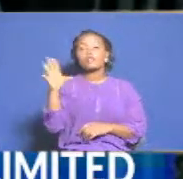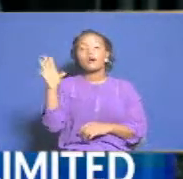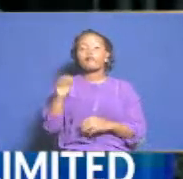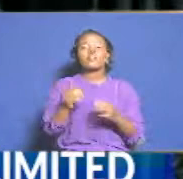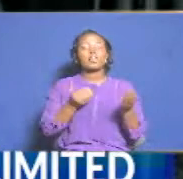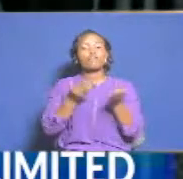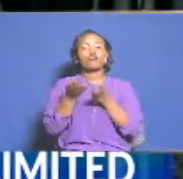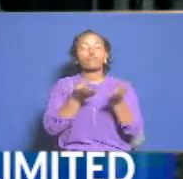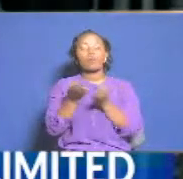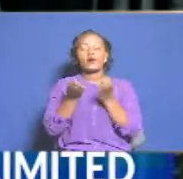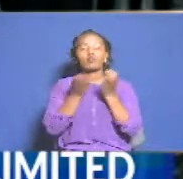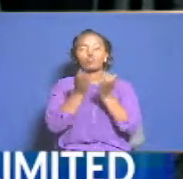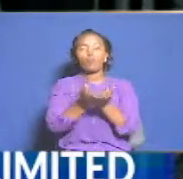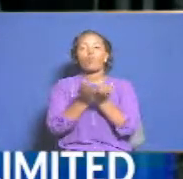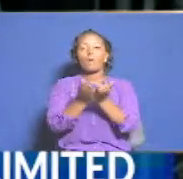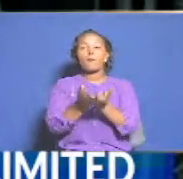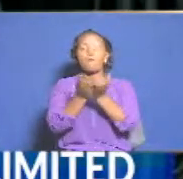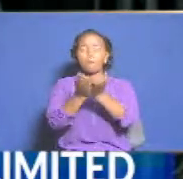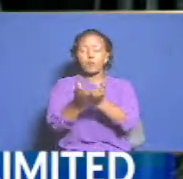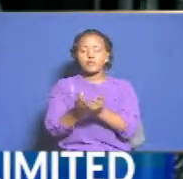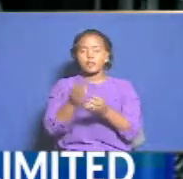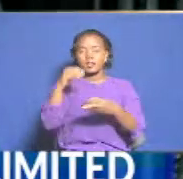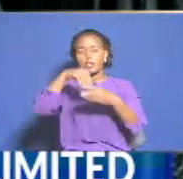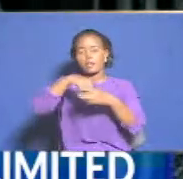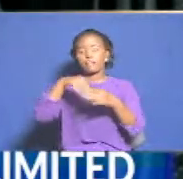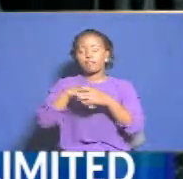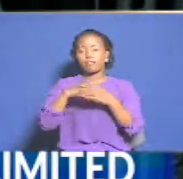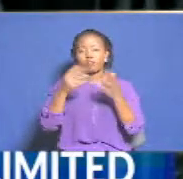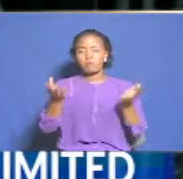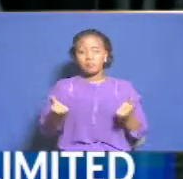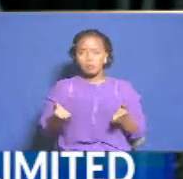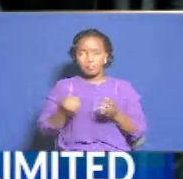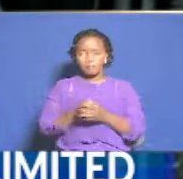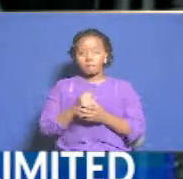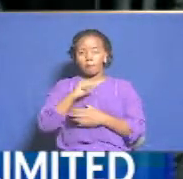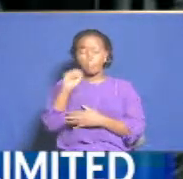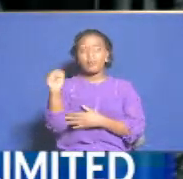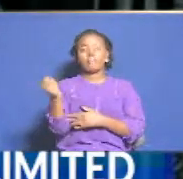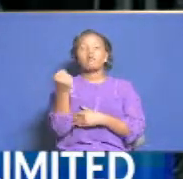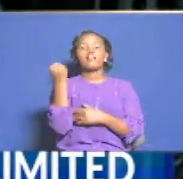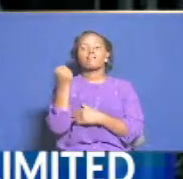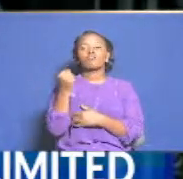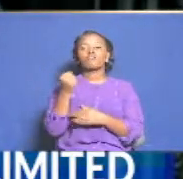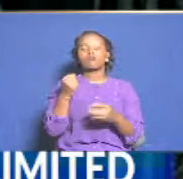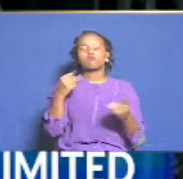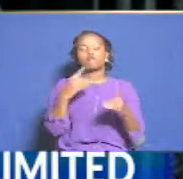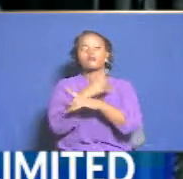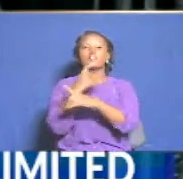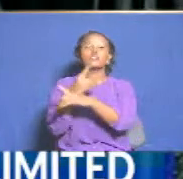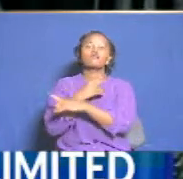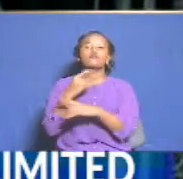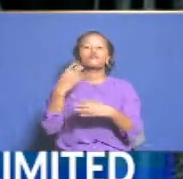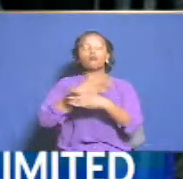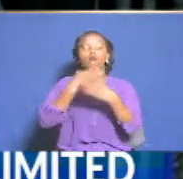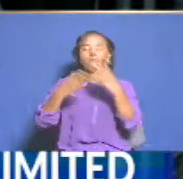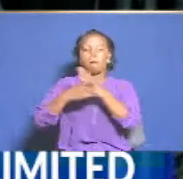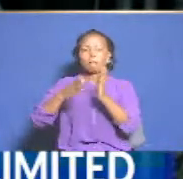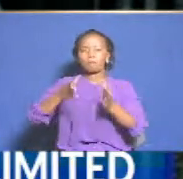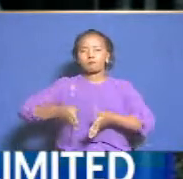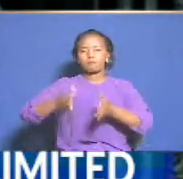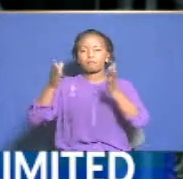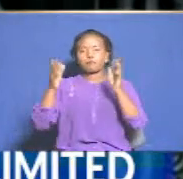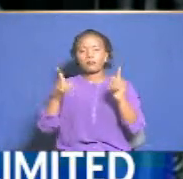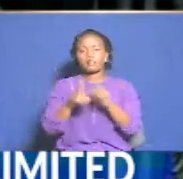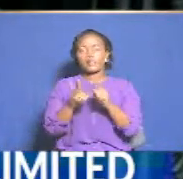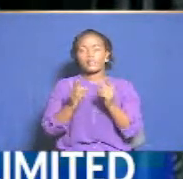commercial port, which involved revival of the pier infrastructure and the